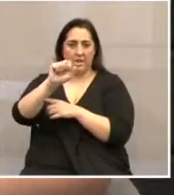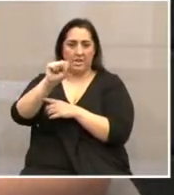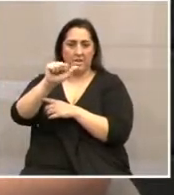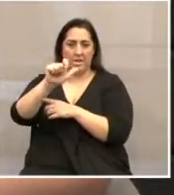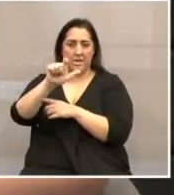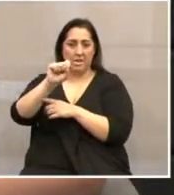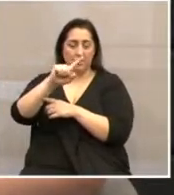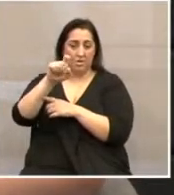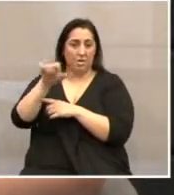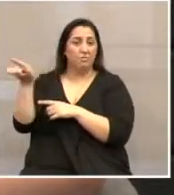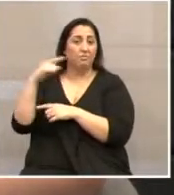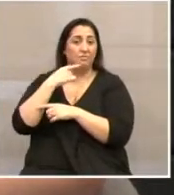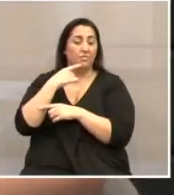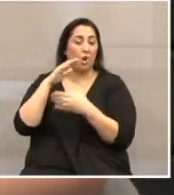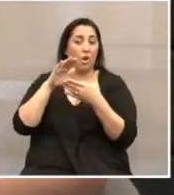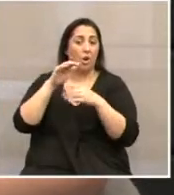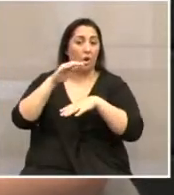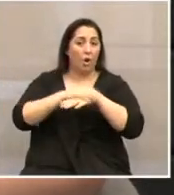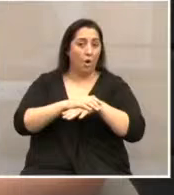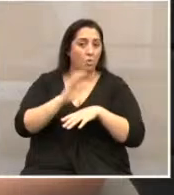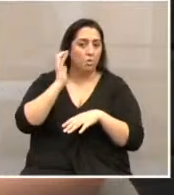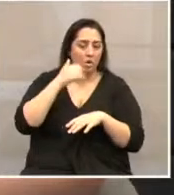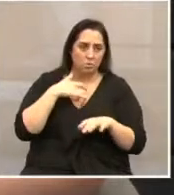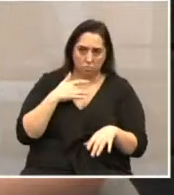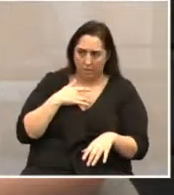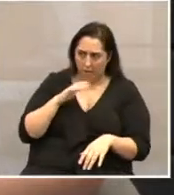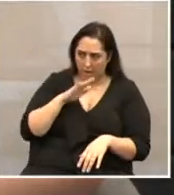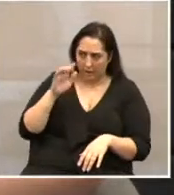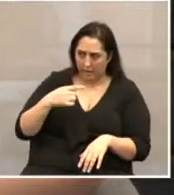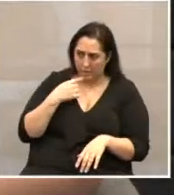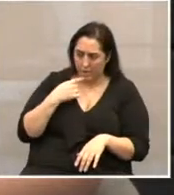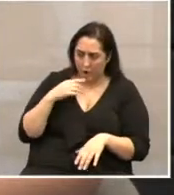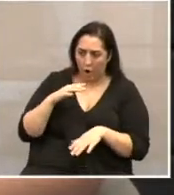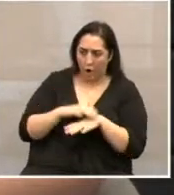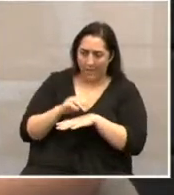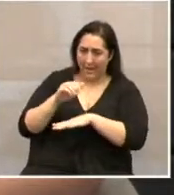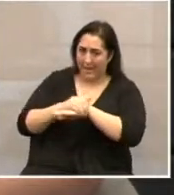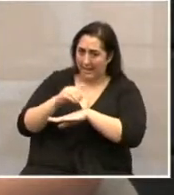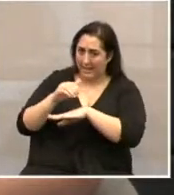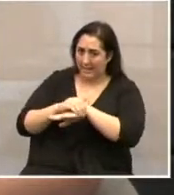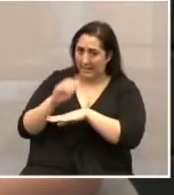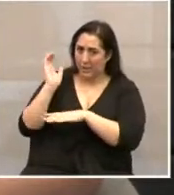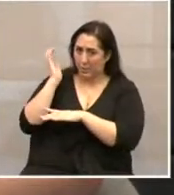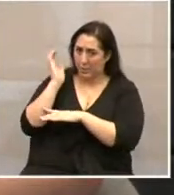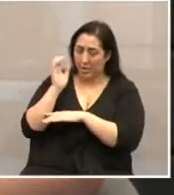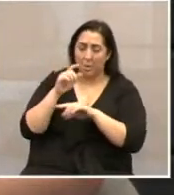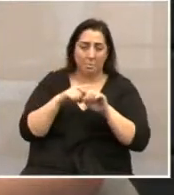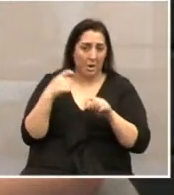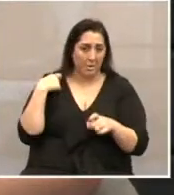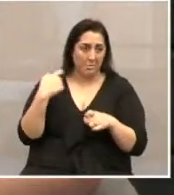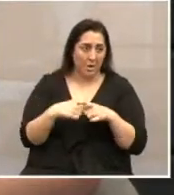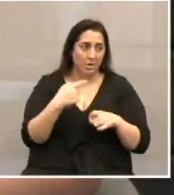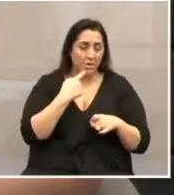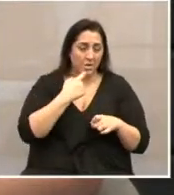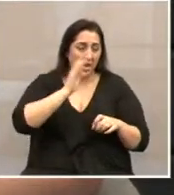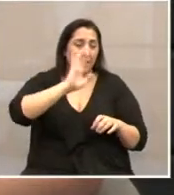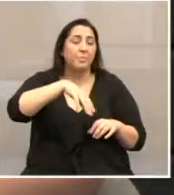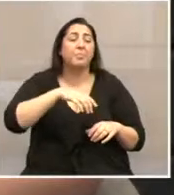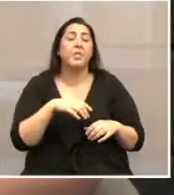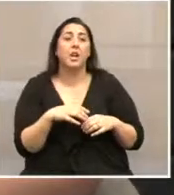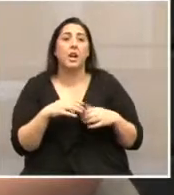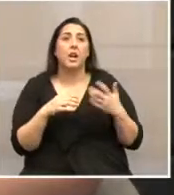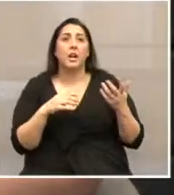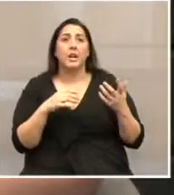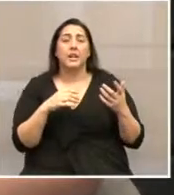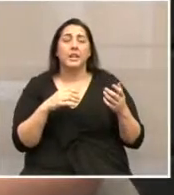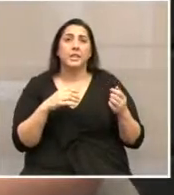Spanish language radio that we believe they would never say on English language radio at this time. How is it on Ninosca Perez's show,